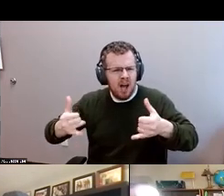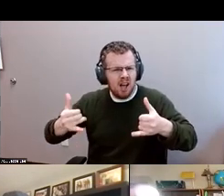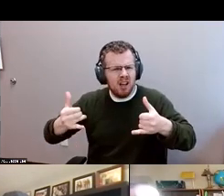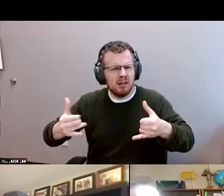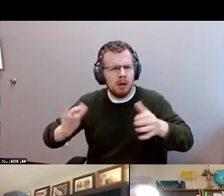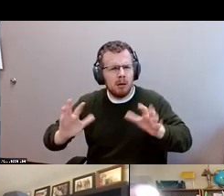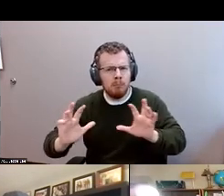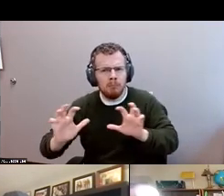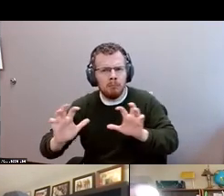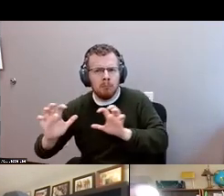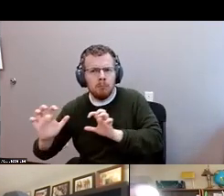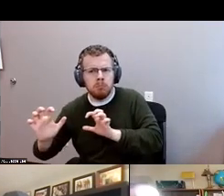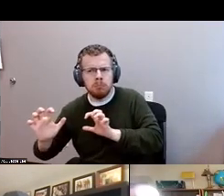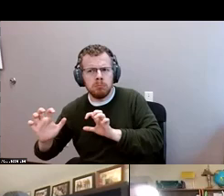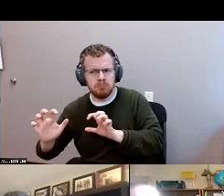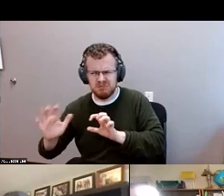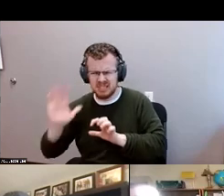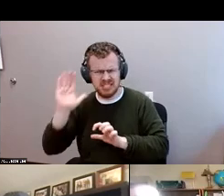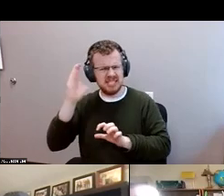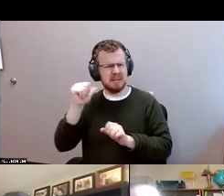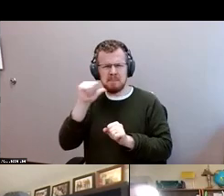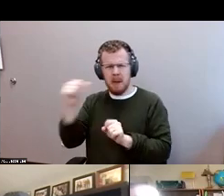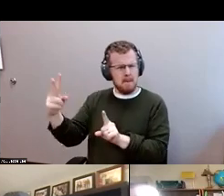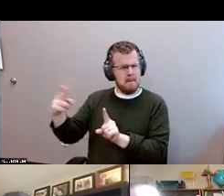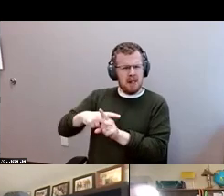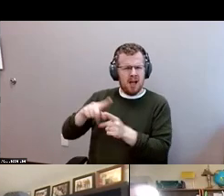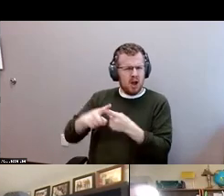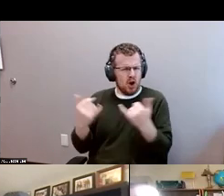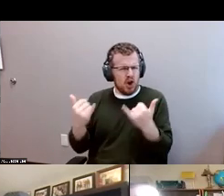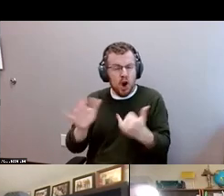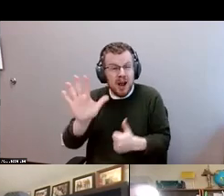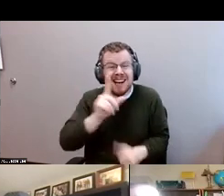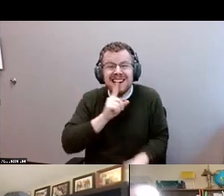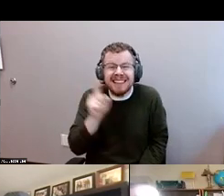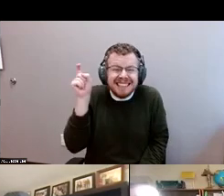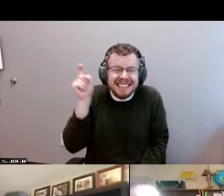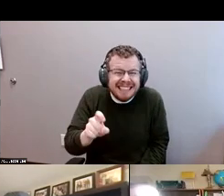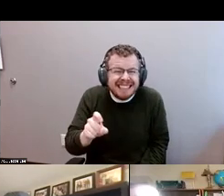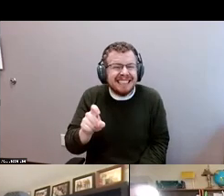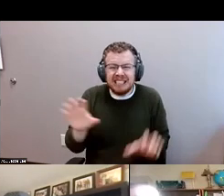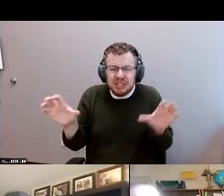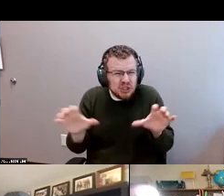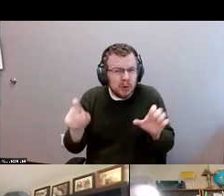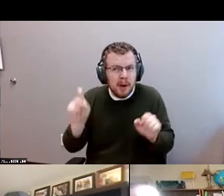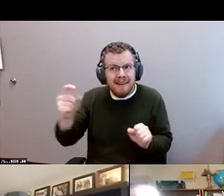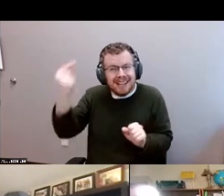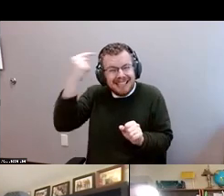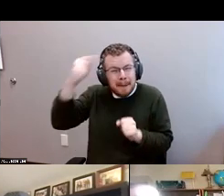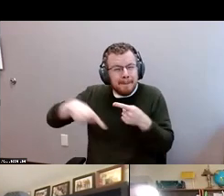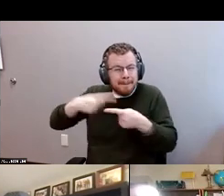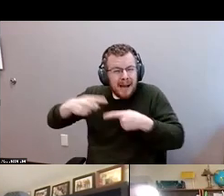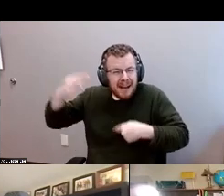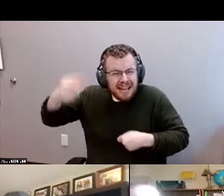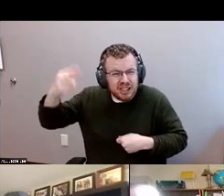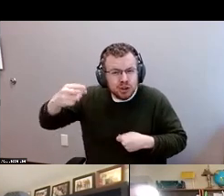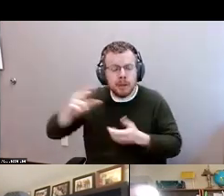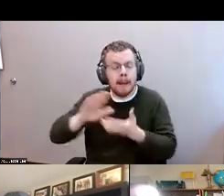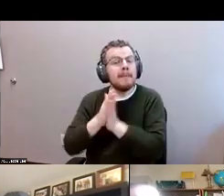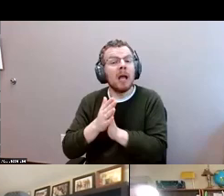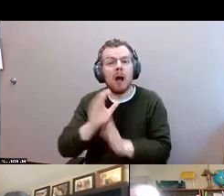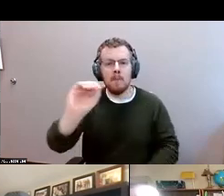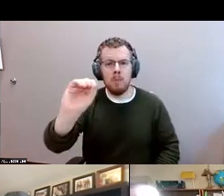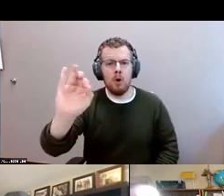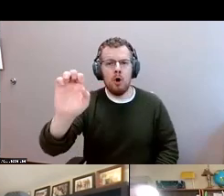to the current set of situations that we absolutely need to do so that we have some offense. I realize